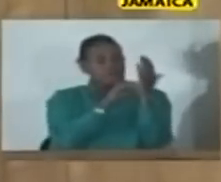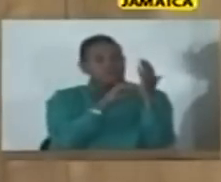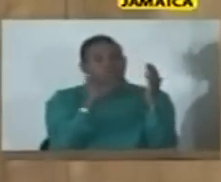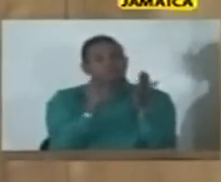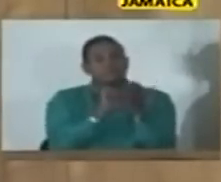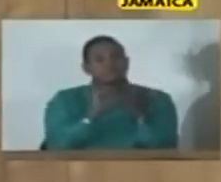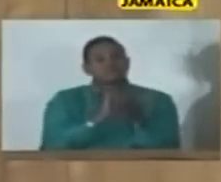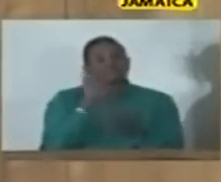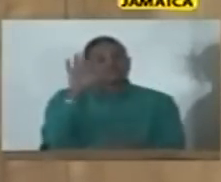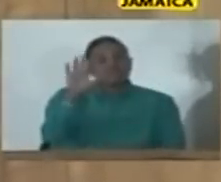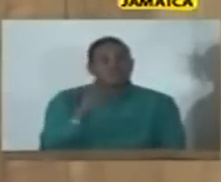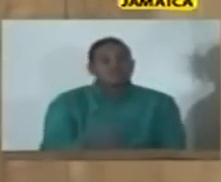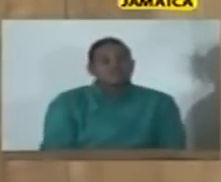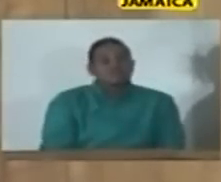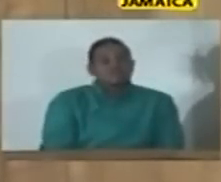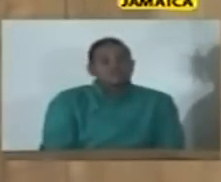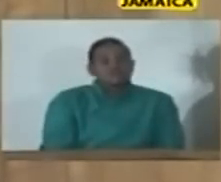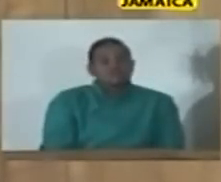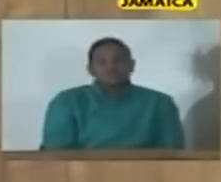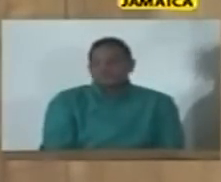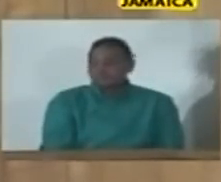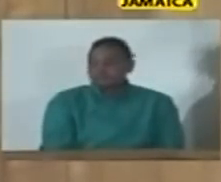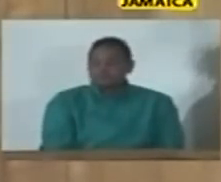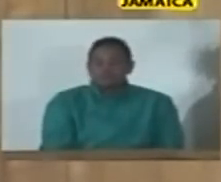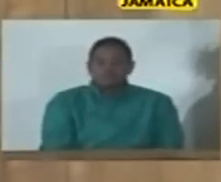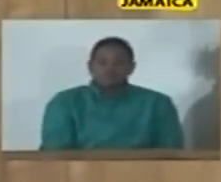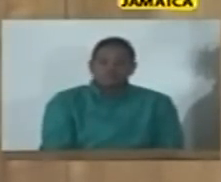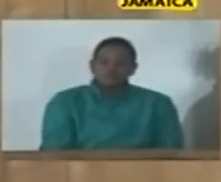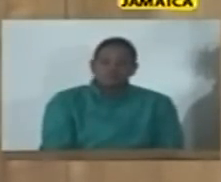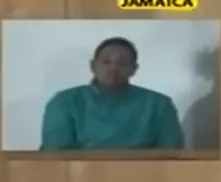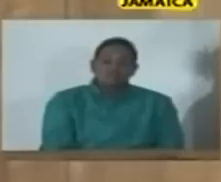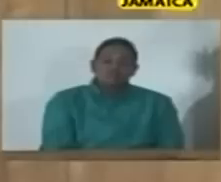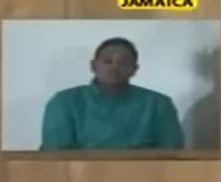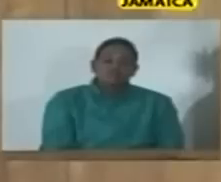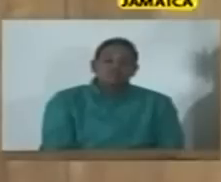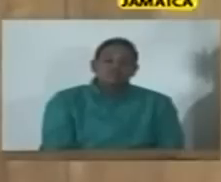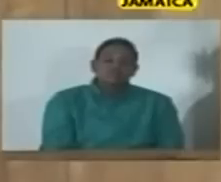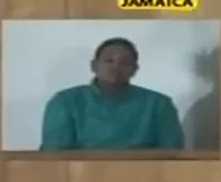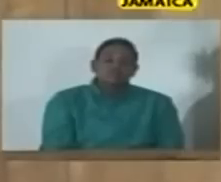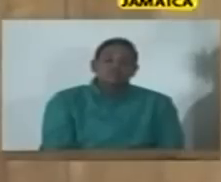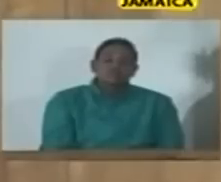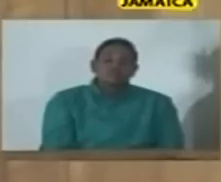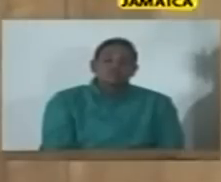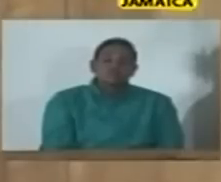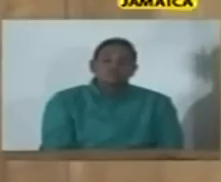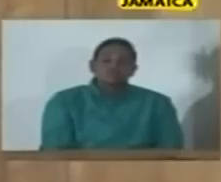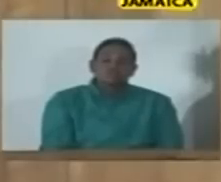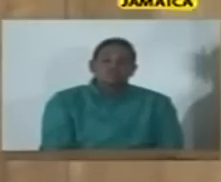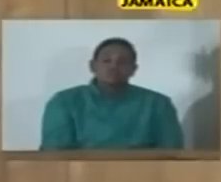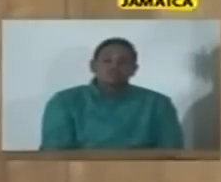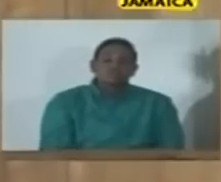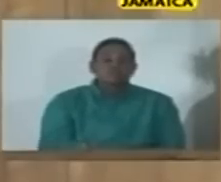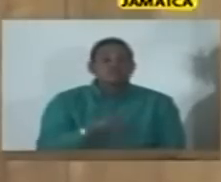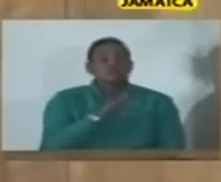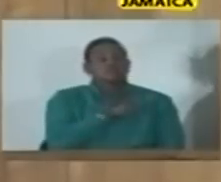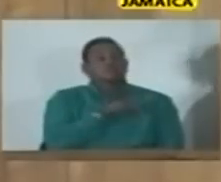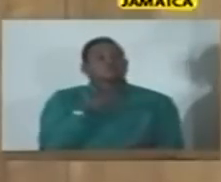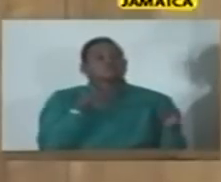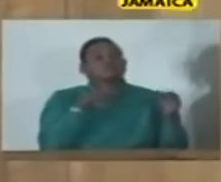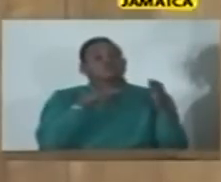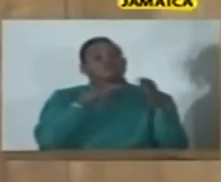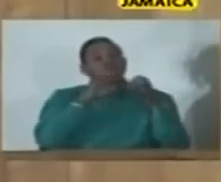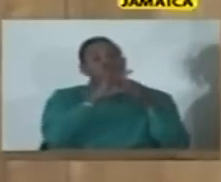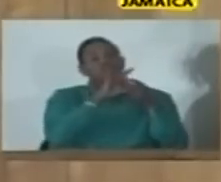No pun intended. Mr. President, personal relationship is defined as follows.